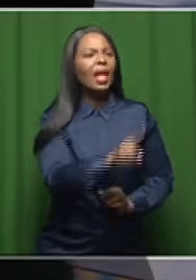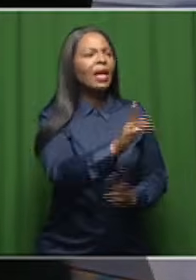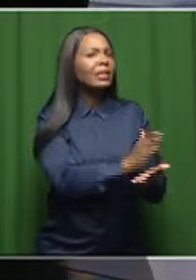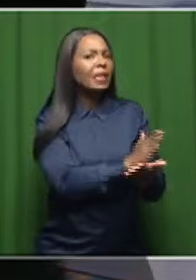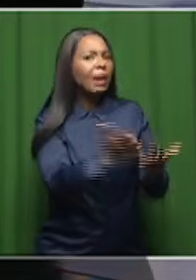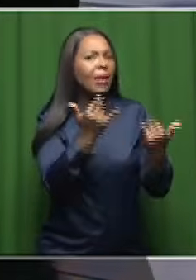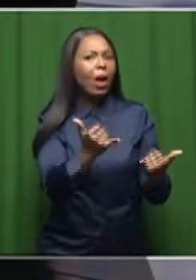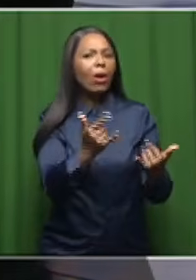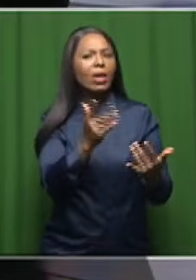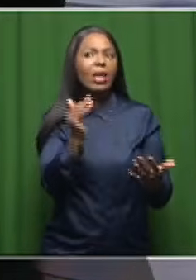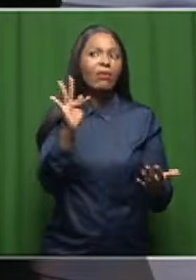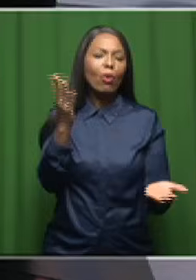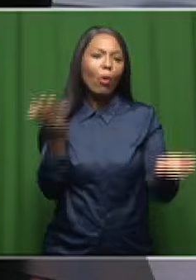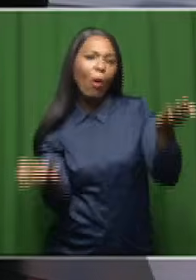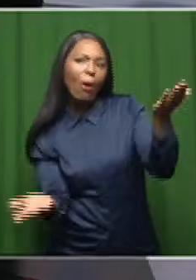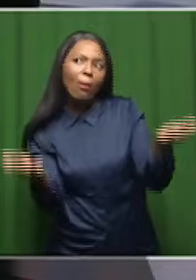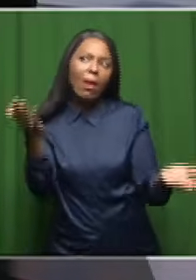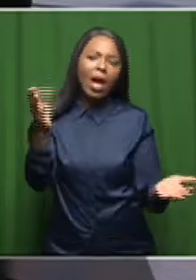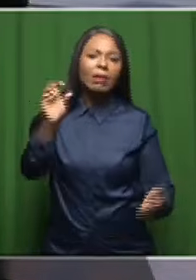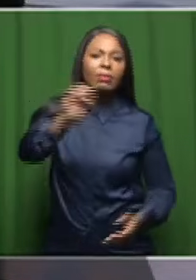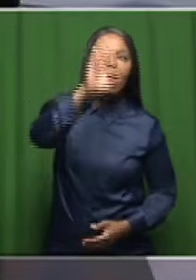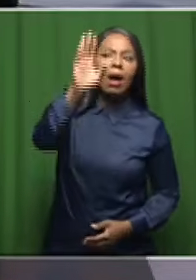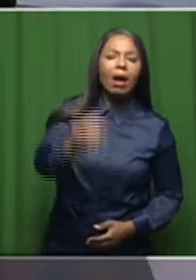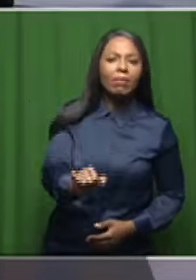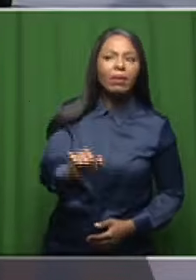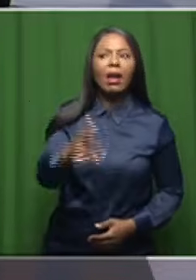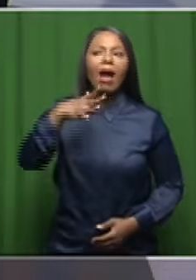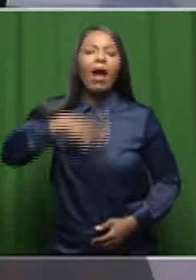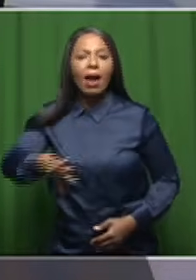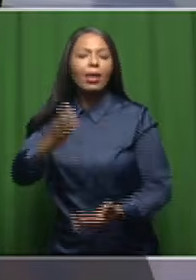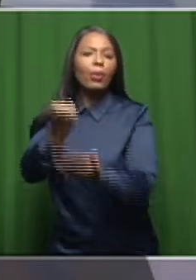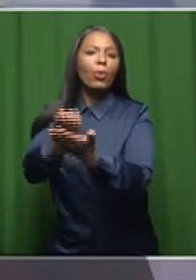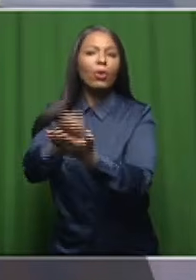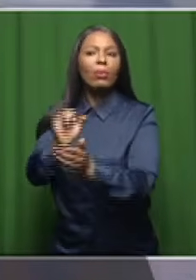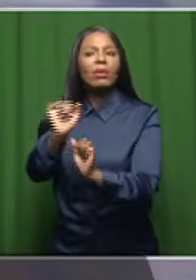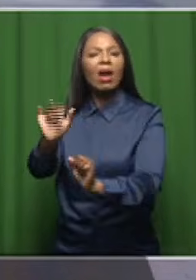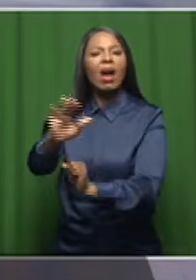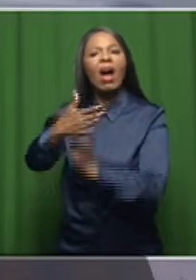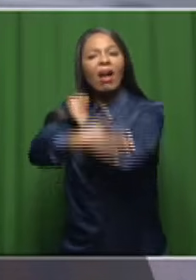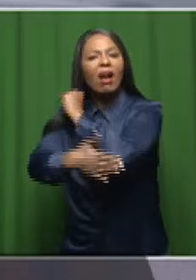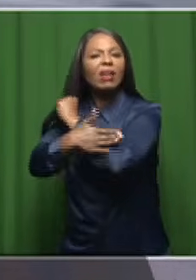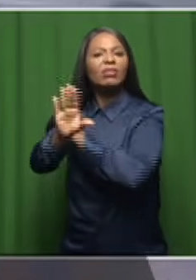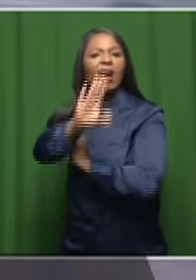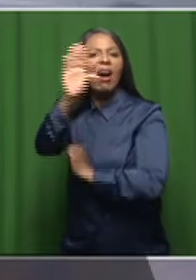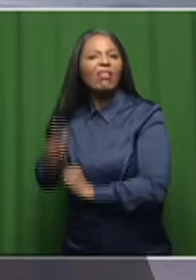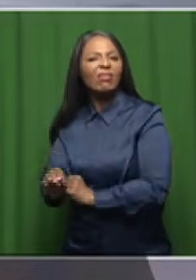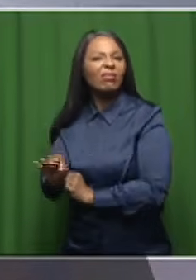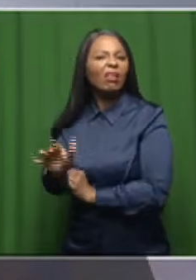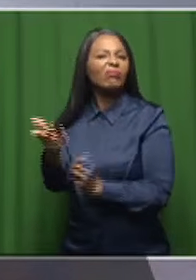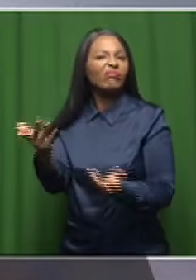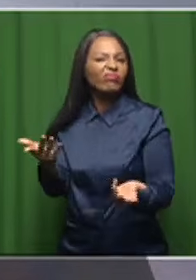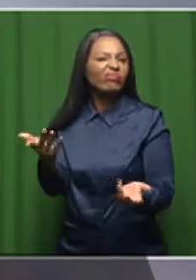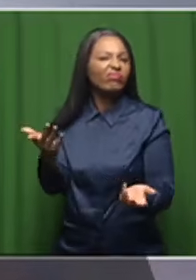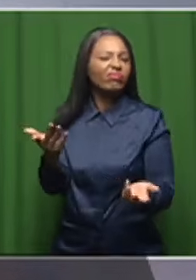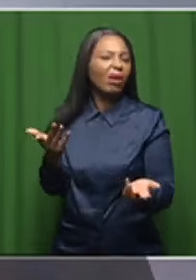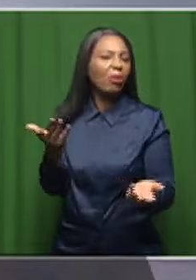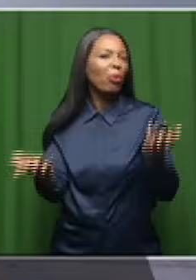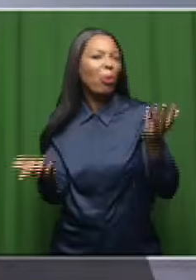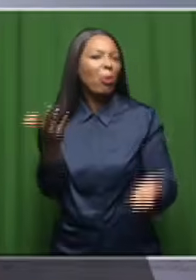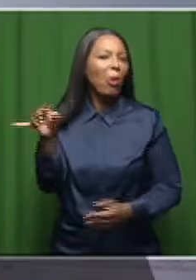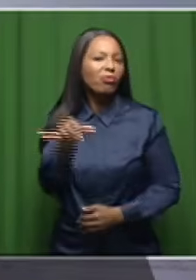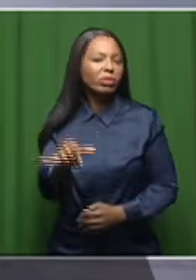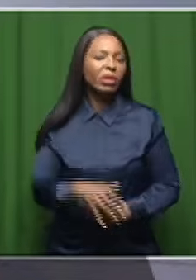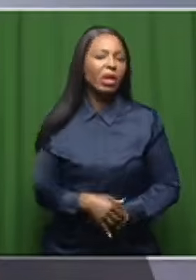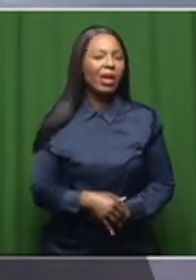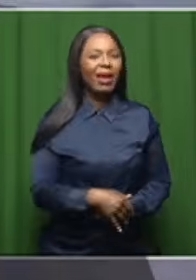you compare South Africa to the other emerging economies in Africa? Look, there have not been much concerns,